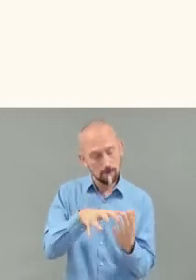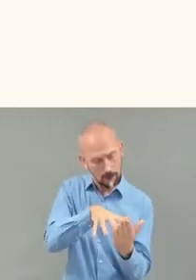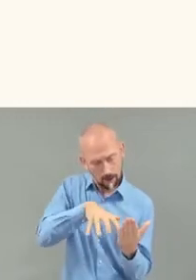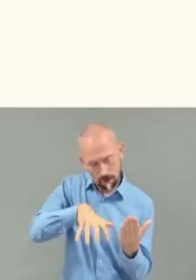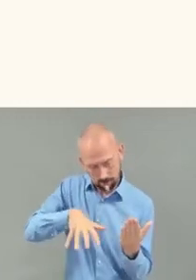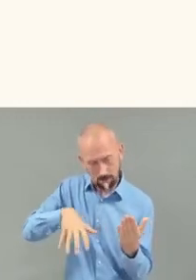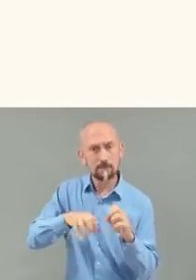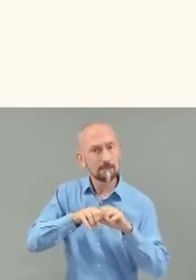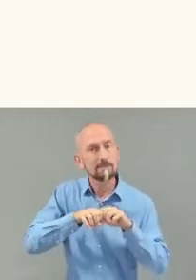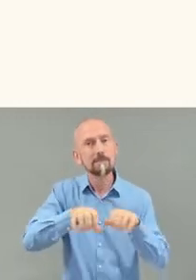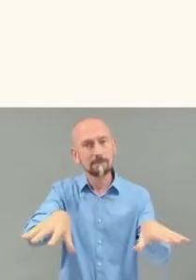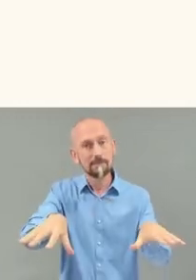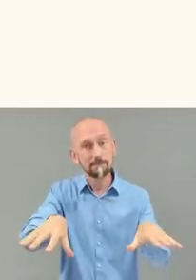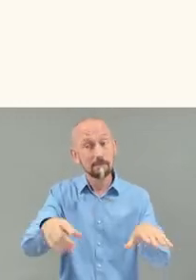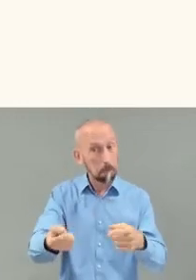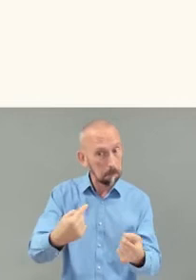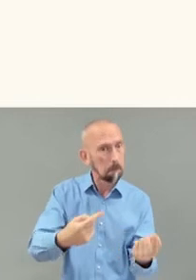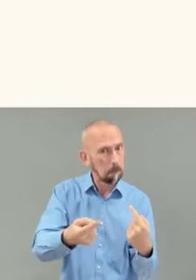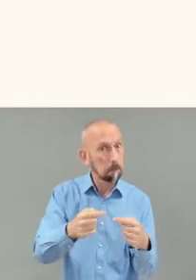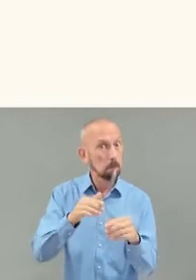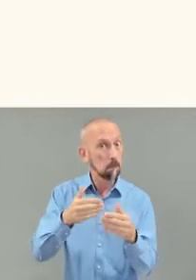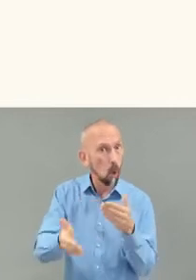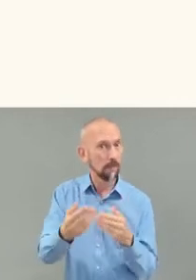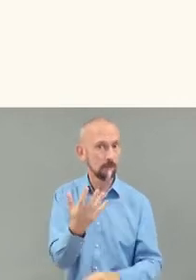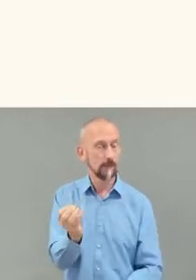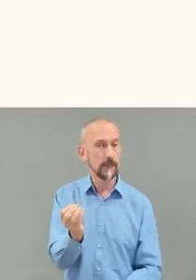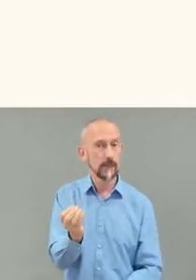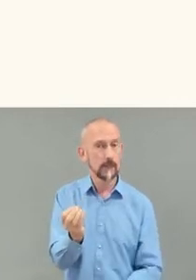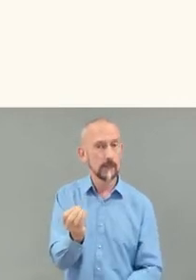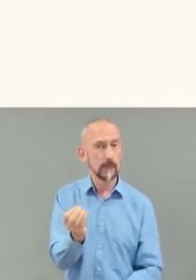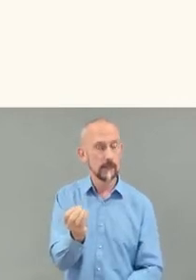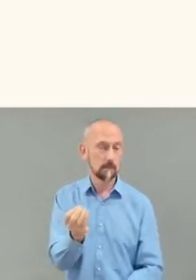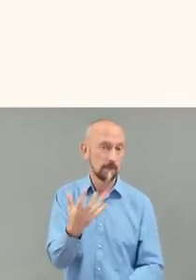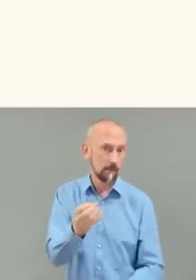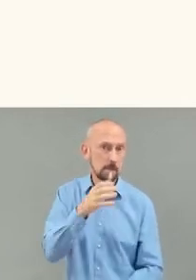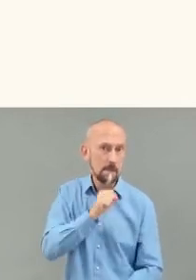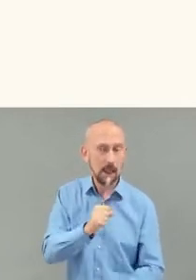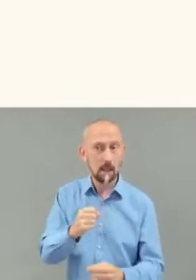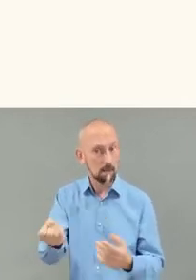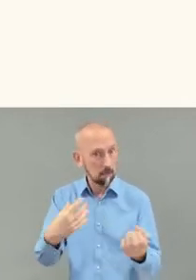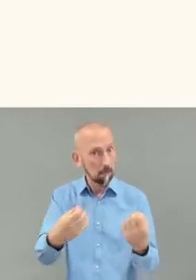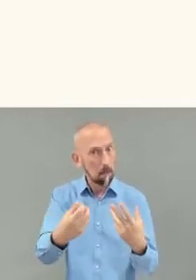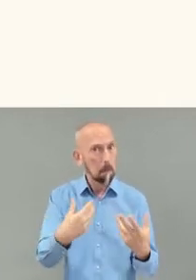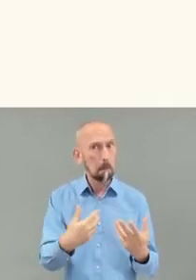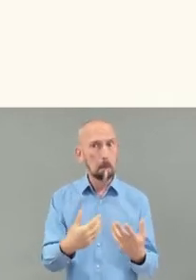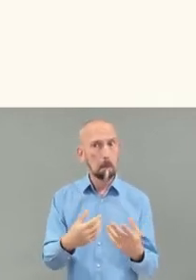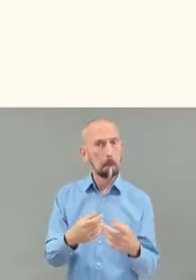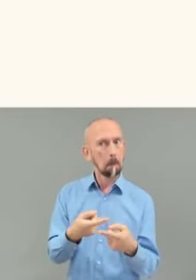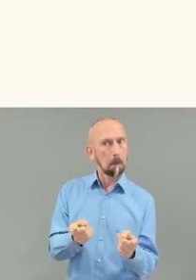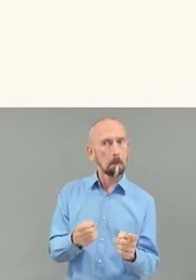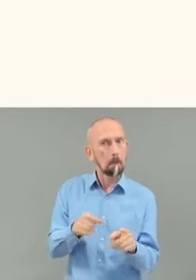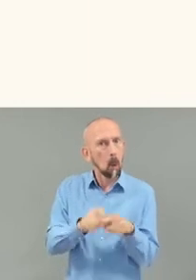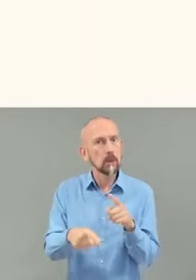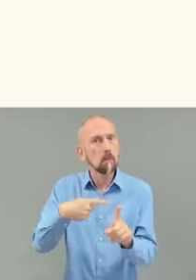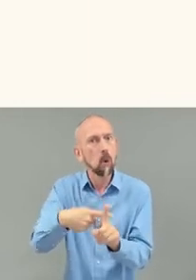responses from men, and overall there's been really positive responses from men for wanting to